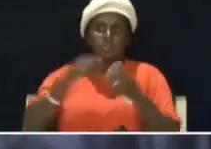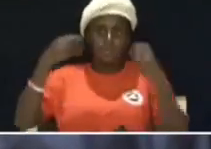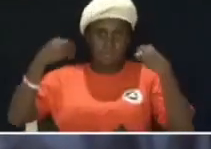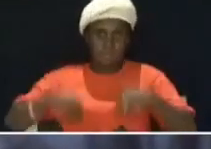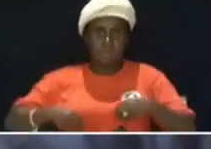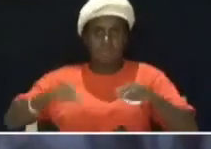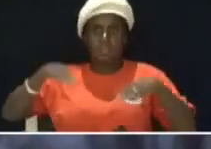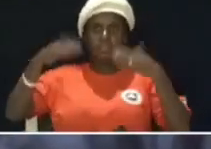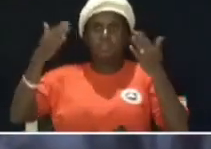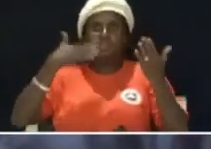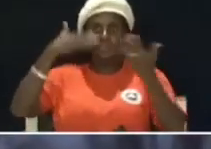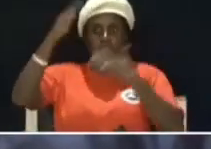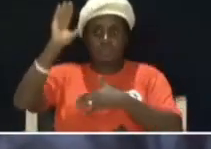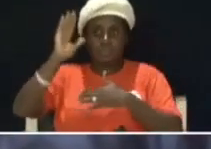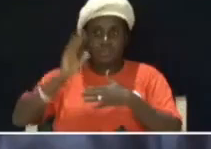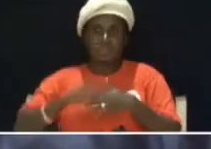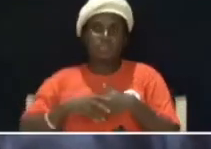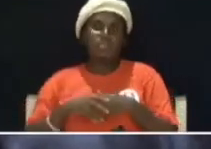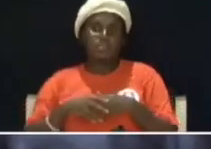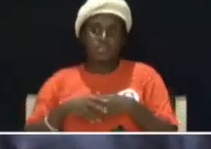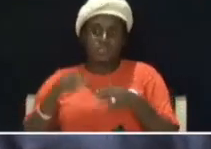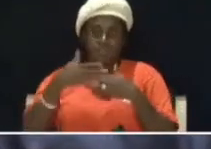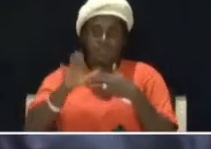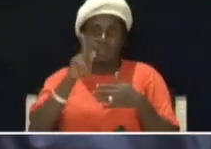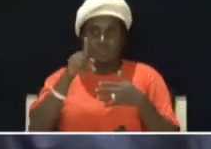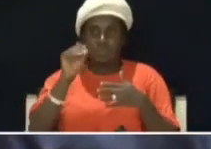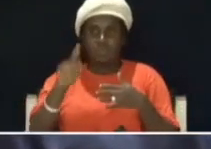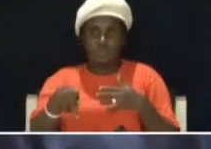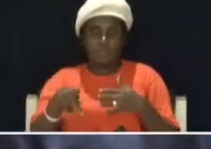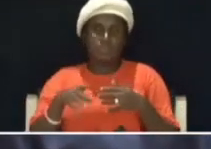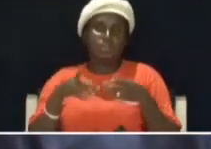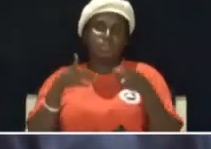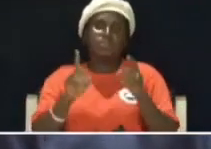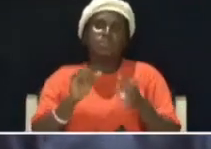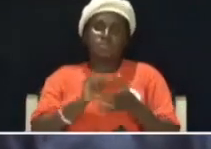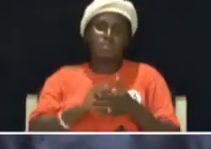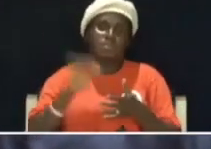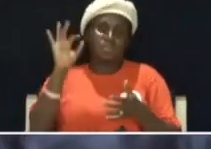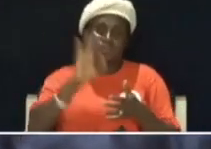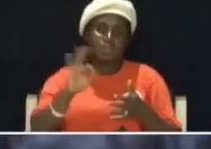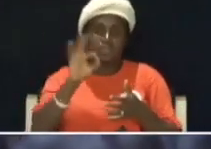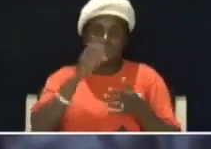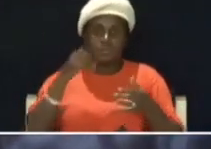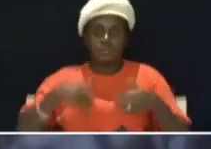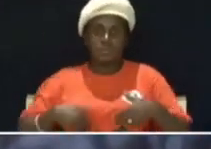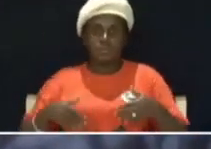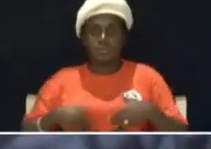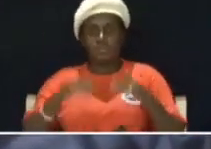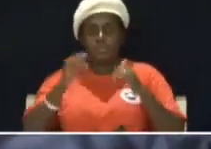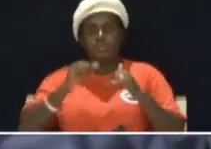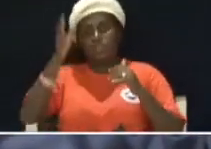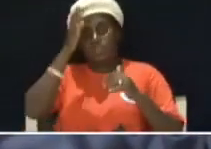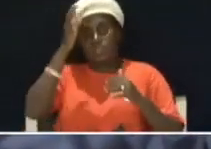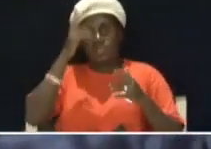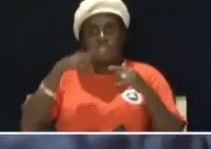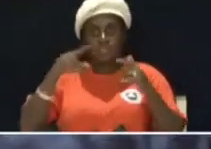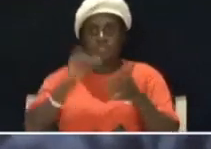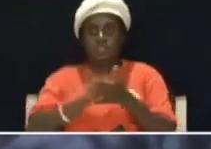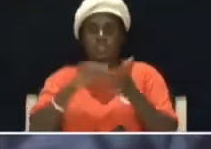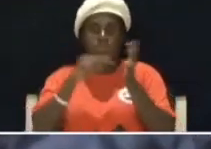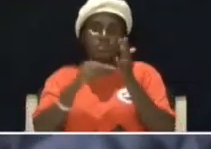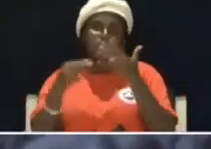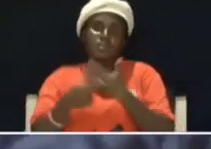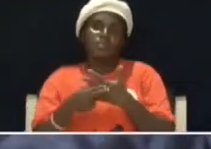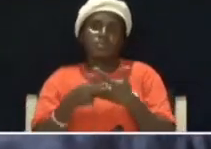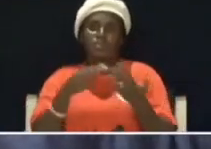to God after my POP. Then, during that Friday of the youth convention, Daddy announced to us that November Holy Ghost